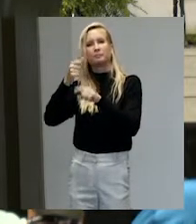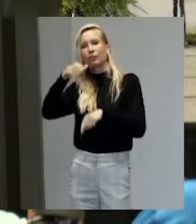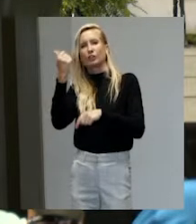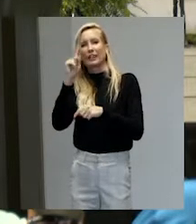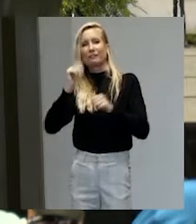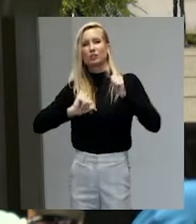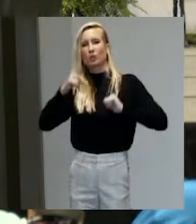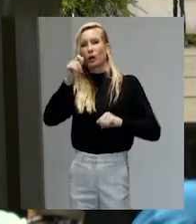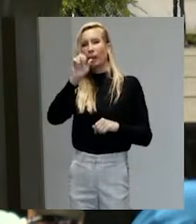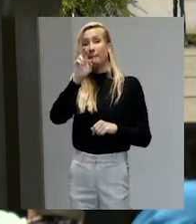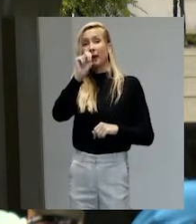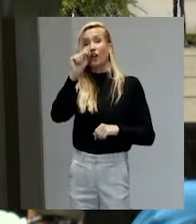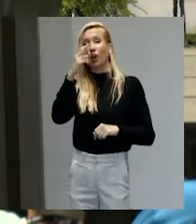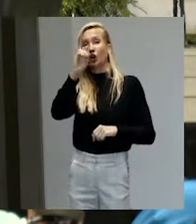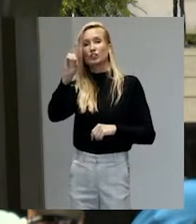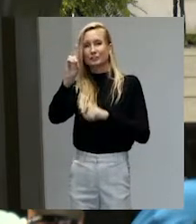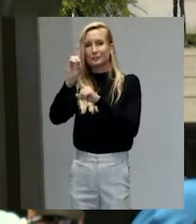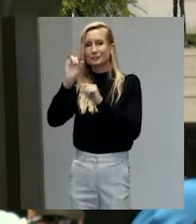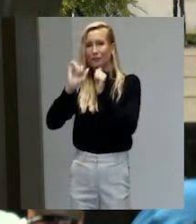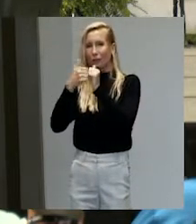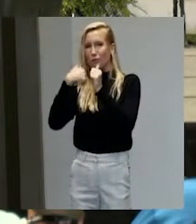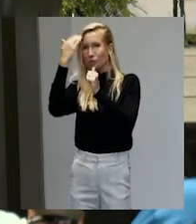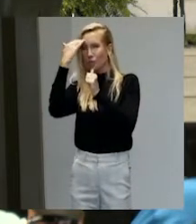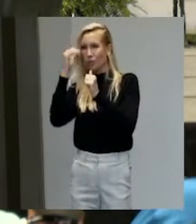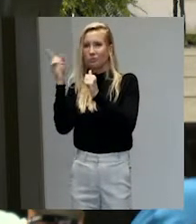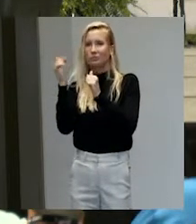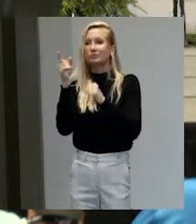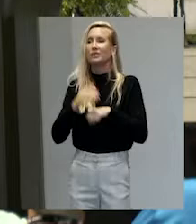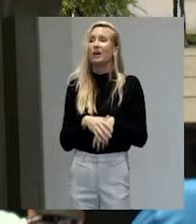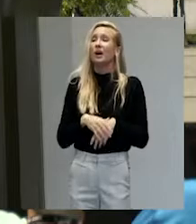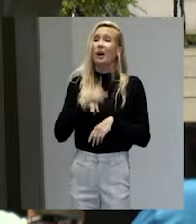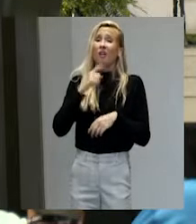I mean, this is gonna sound corny, but they just fell in love with me.